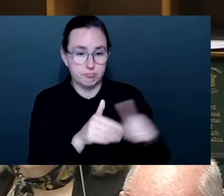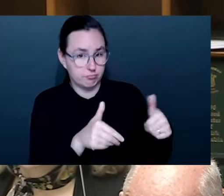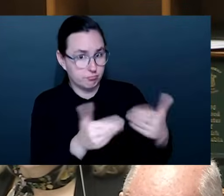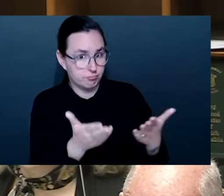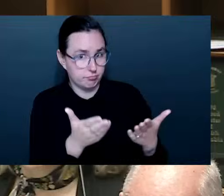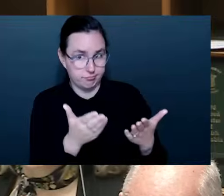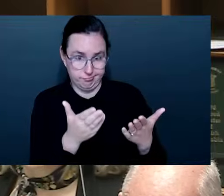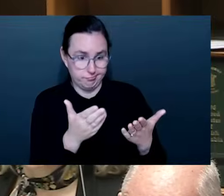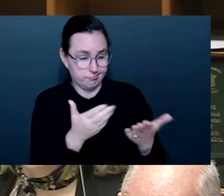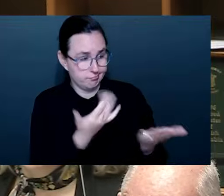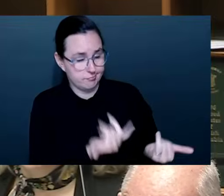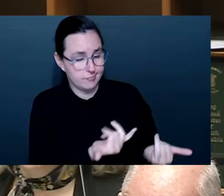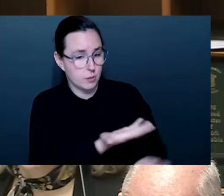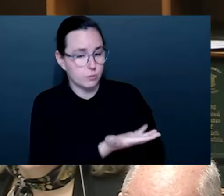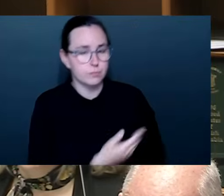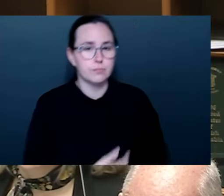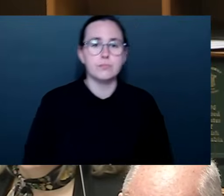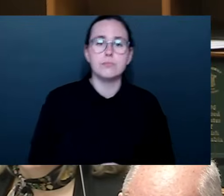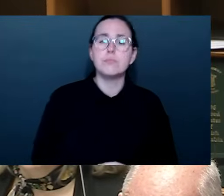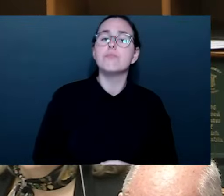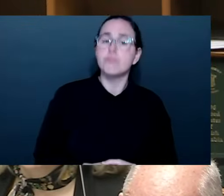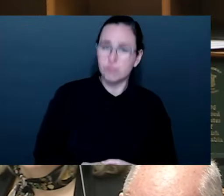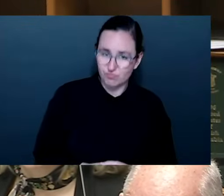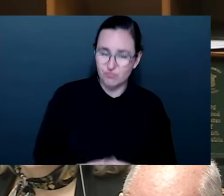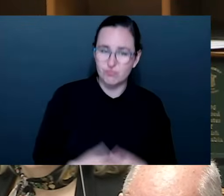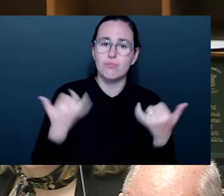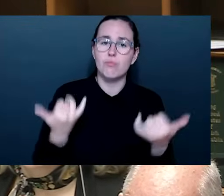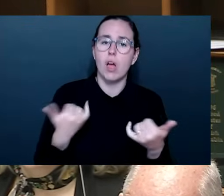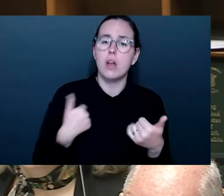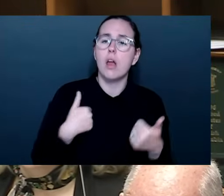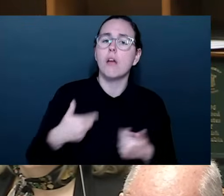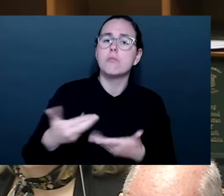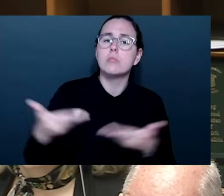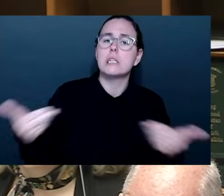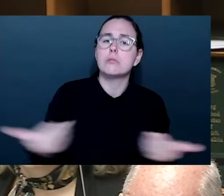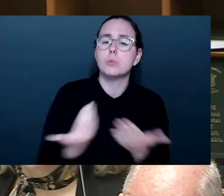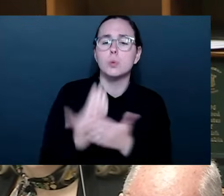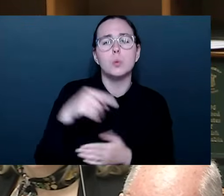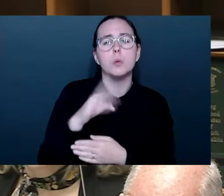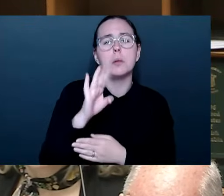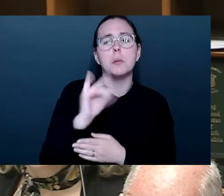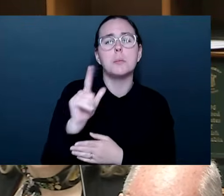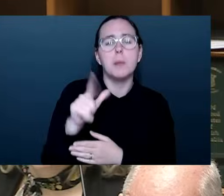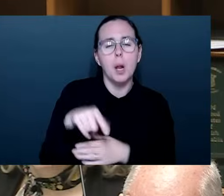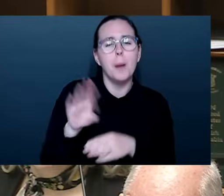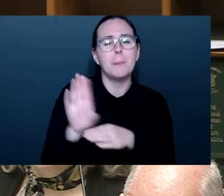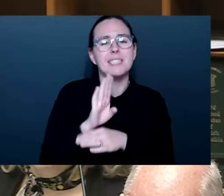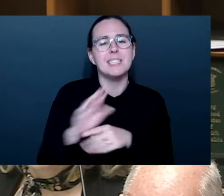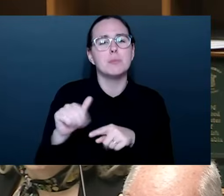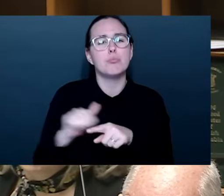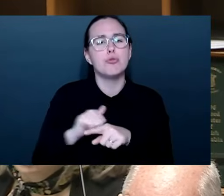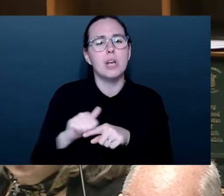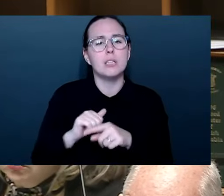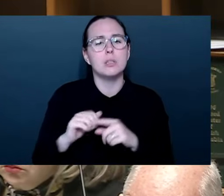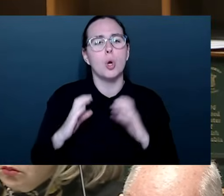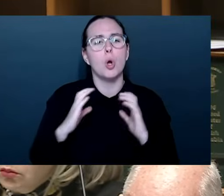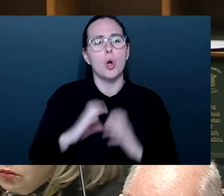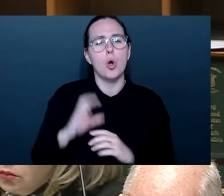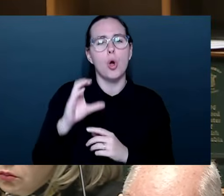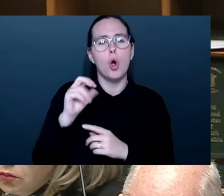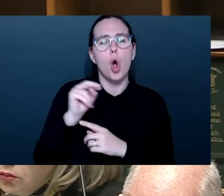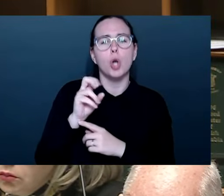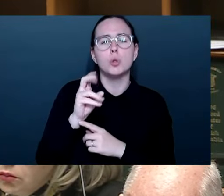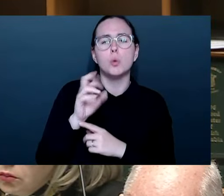now. Mr. Speaker, I'm pleased to introduce the Business Practices and Consumer Protection Amendment Act. This bill will provide people in British Columbia with tools,